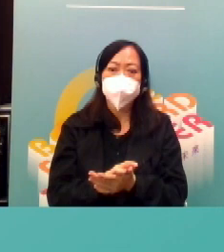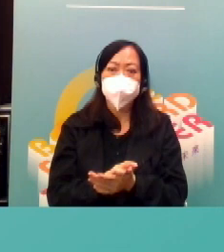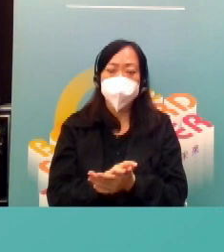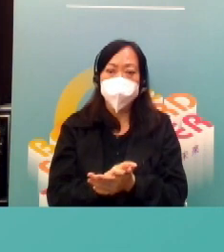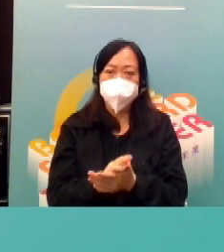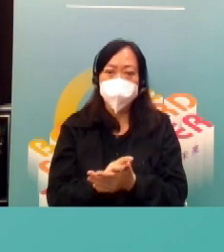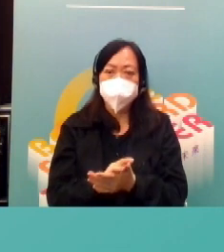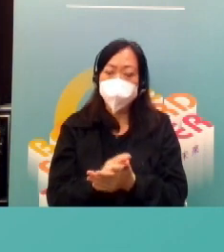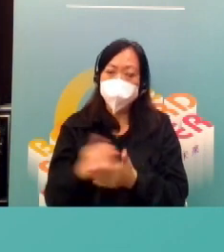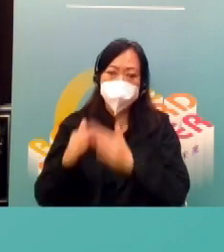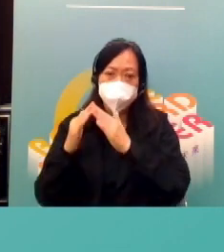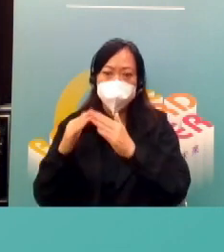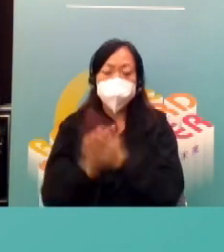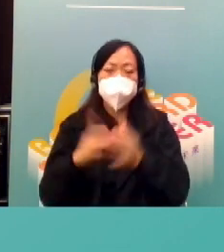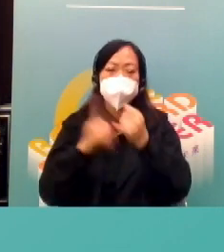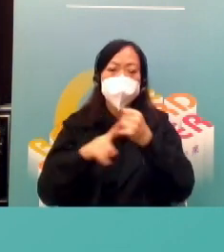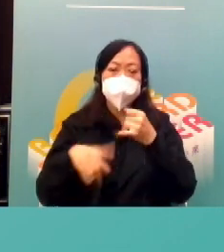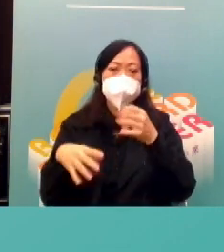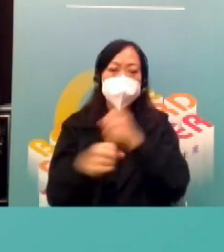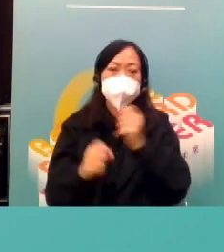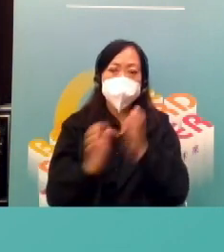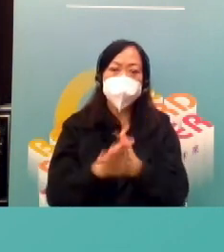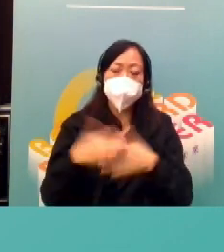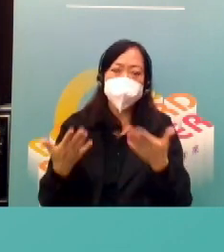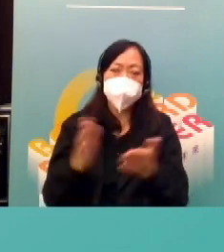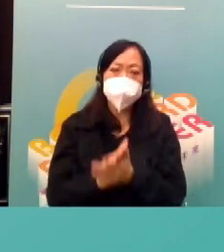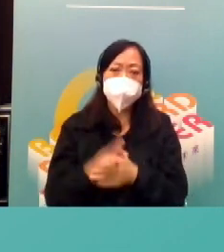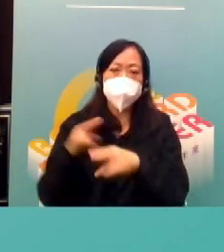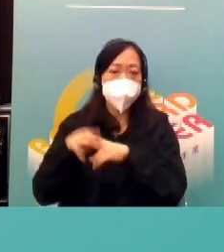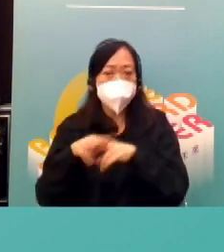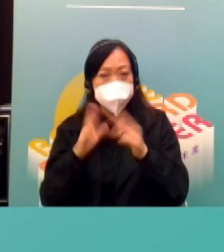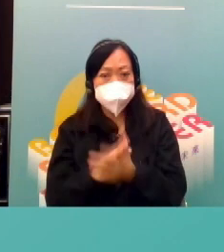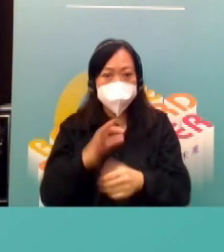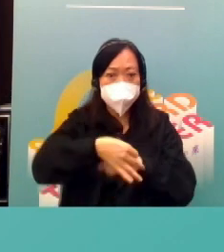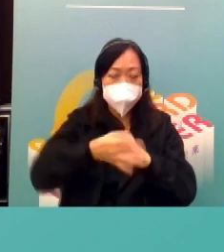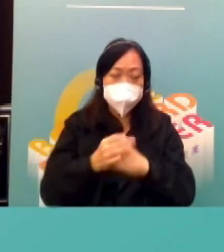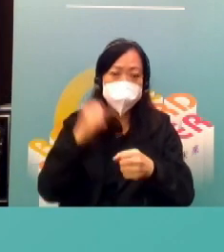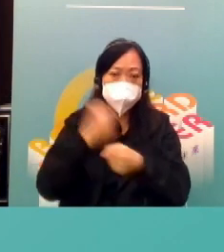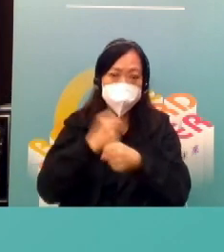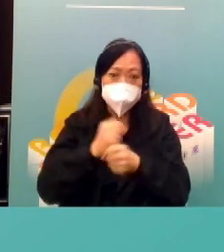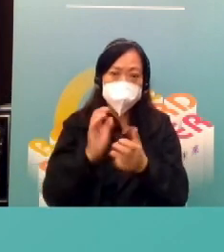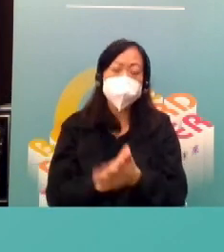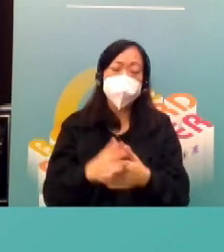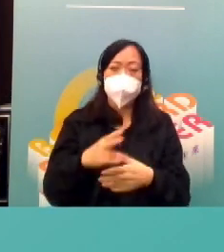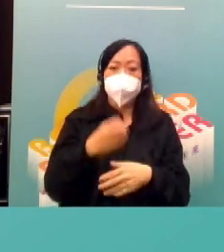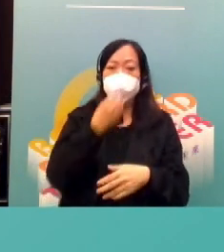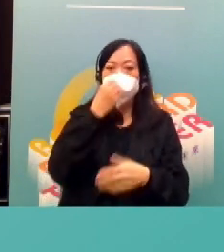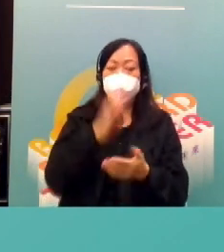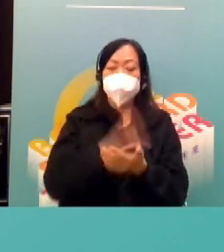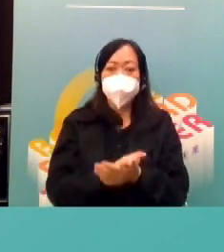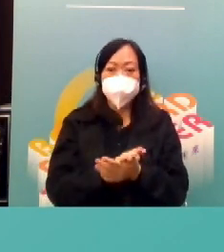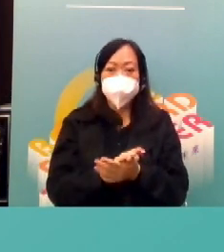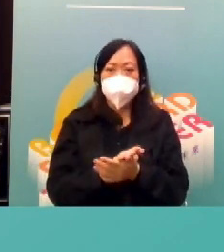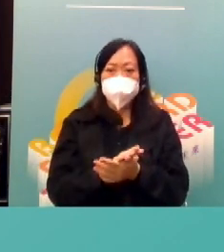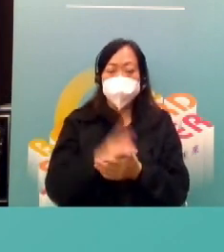Asian countries have already had some early experience, including in Hong Kong and in Japan, that I'm aware of. And finally, another key ingredient which is